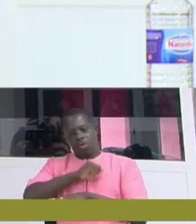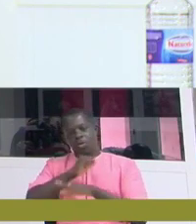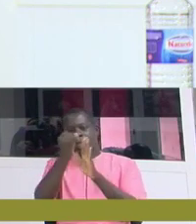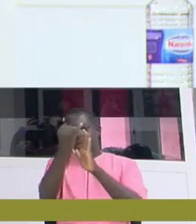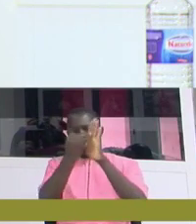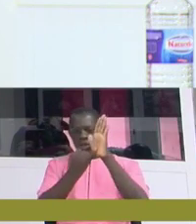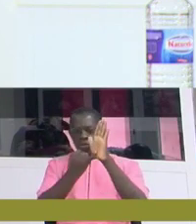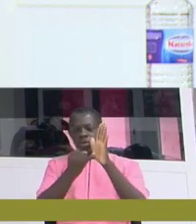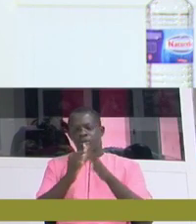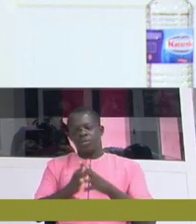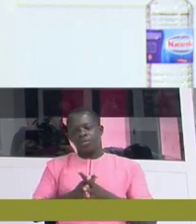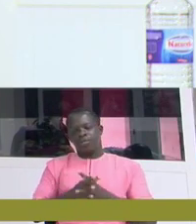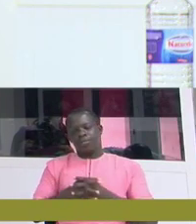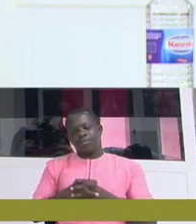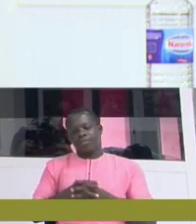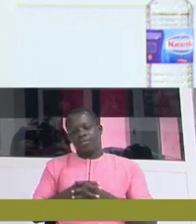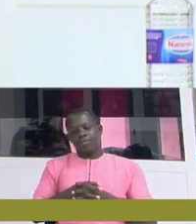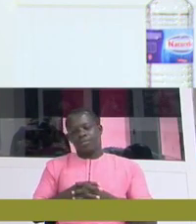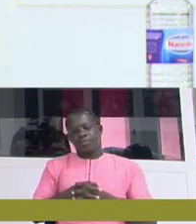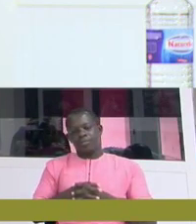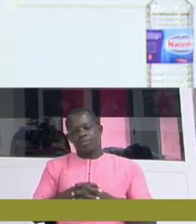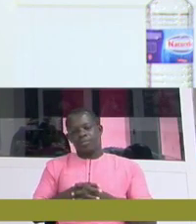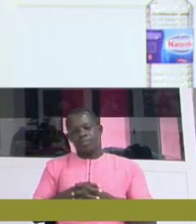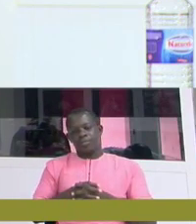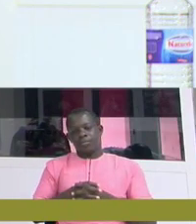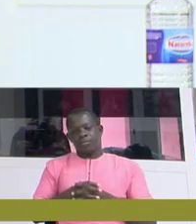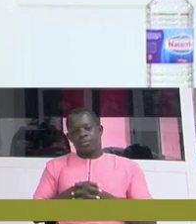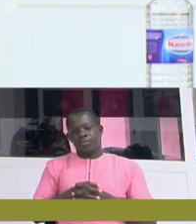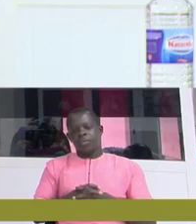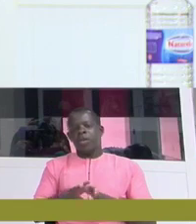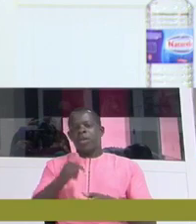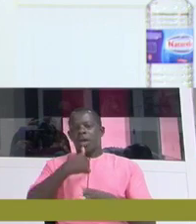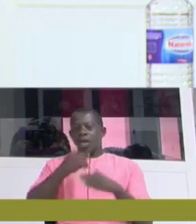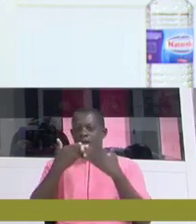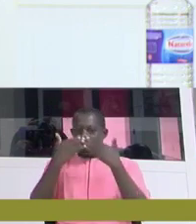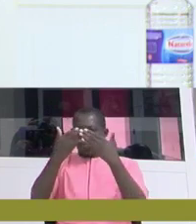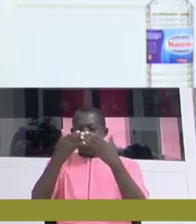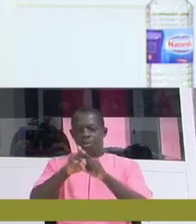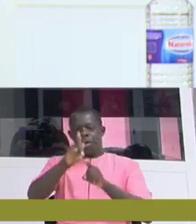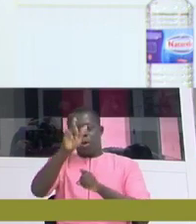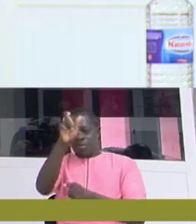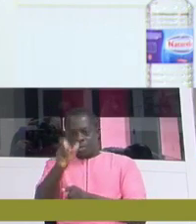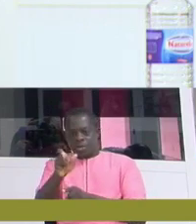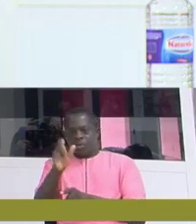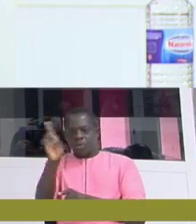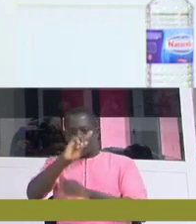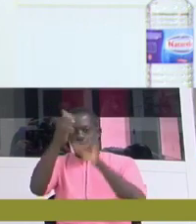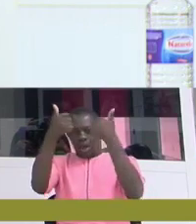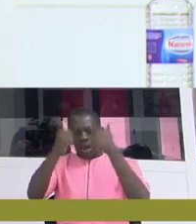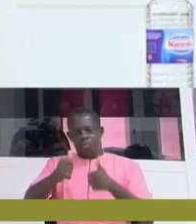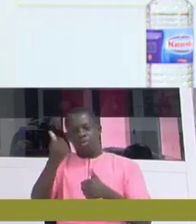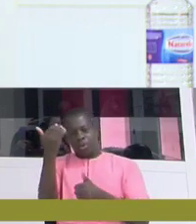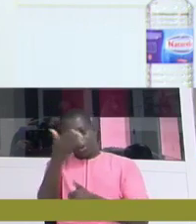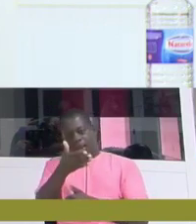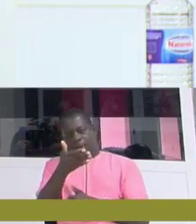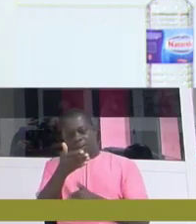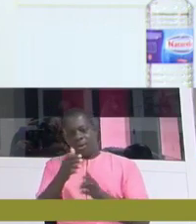follow that issue on Saturdays and Sundays. I said, what is